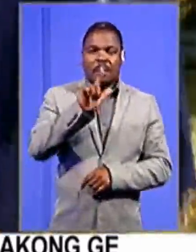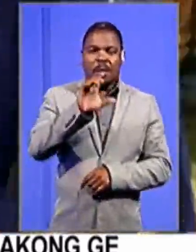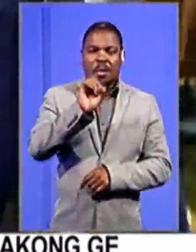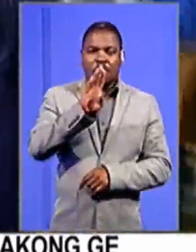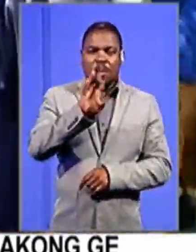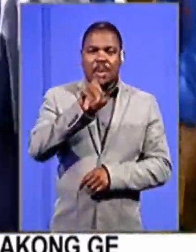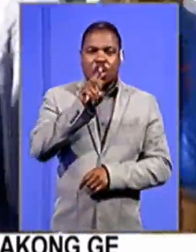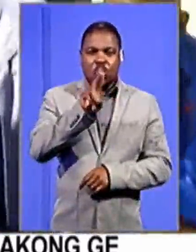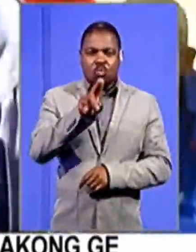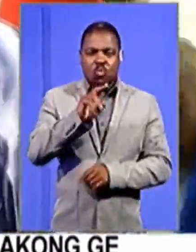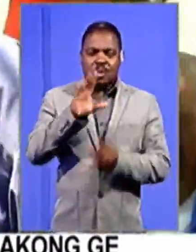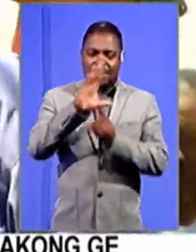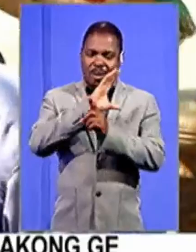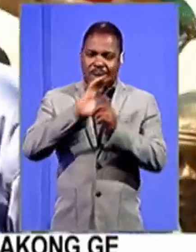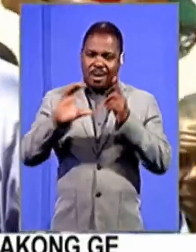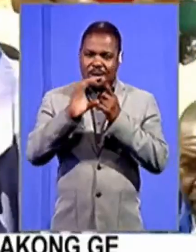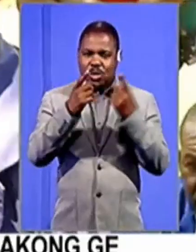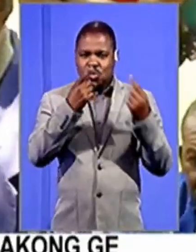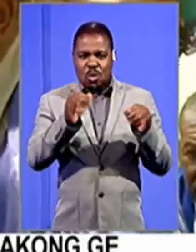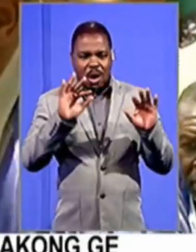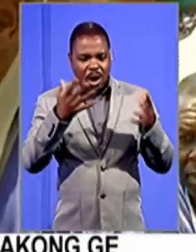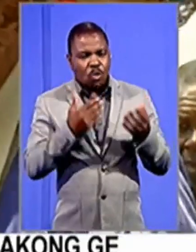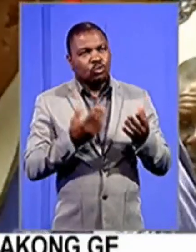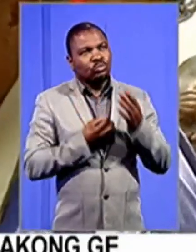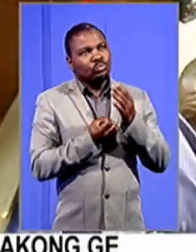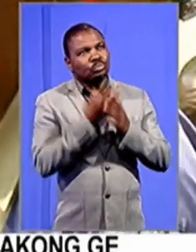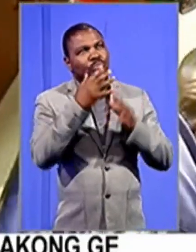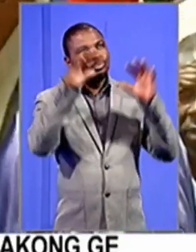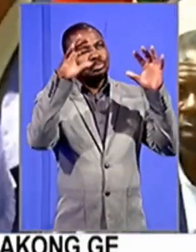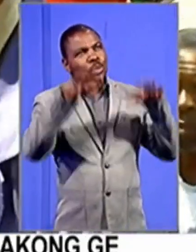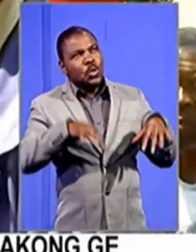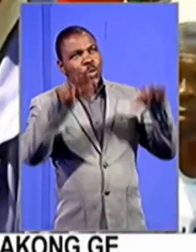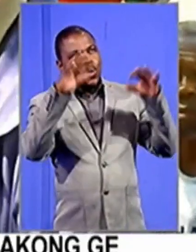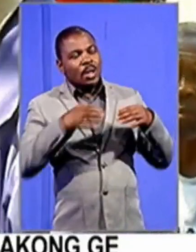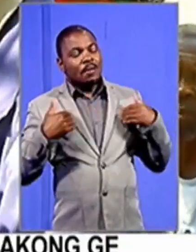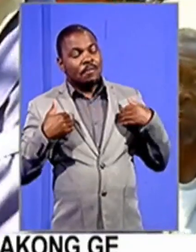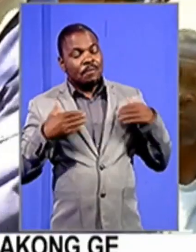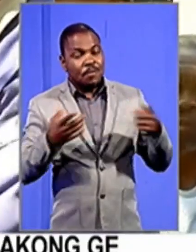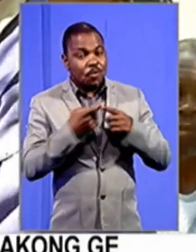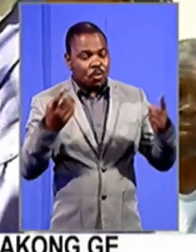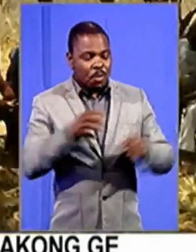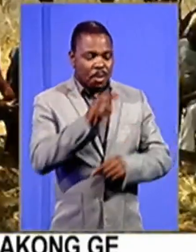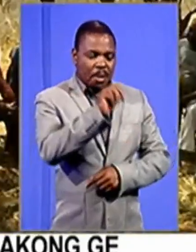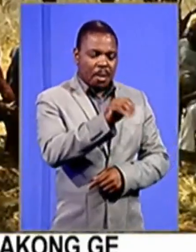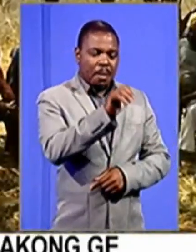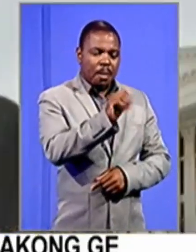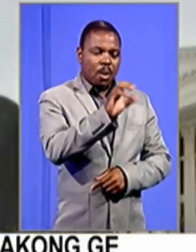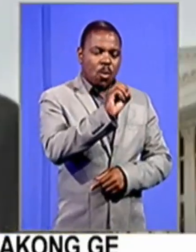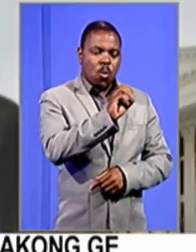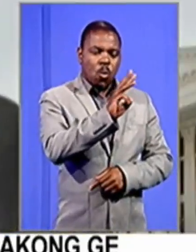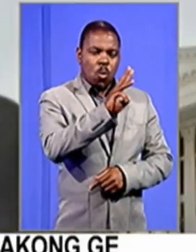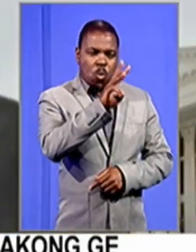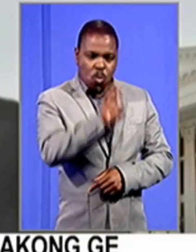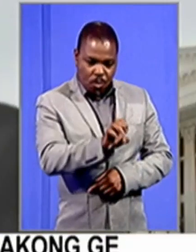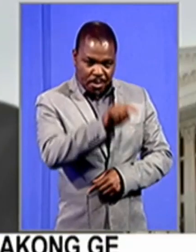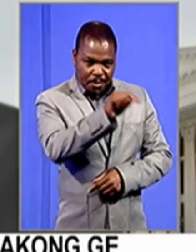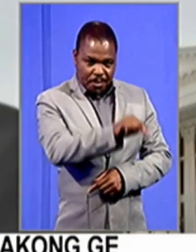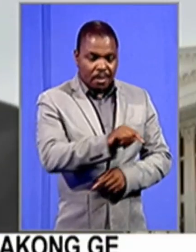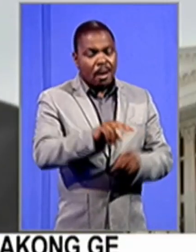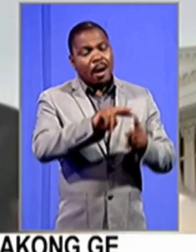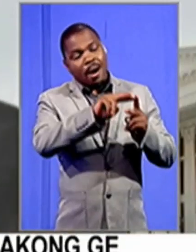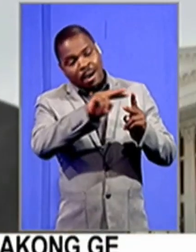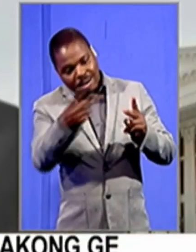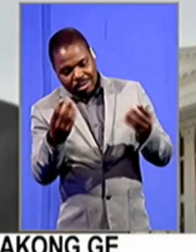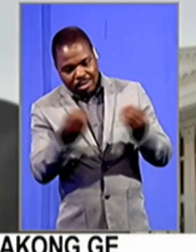ya bona ya khitšo ya o nesa dipula e thoma maolwe ka morago wa maolwe ye mengwe mešomo